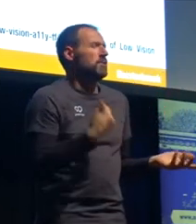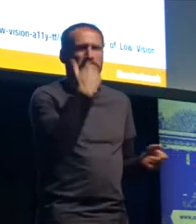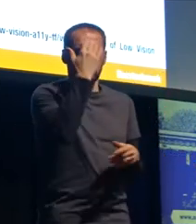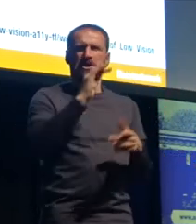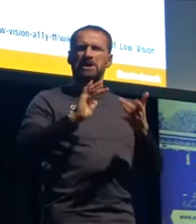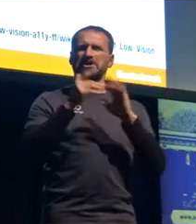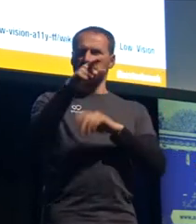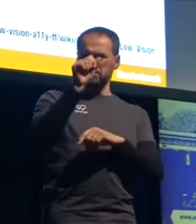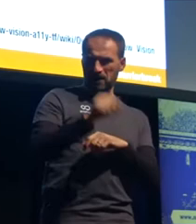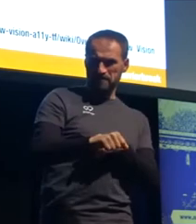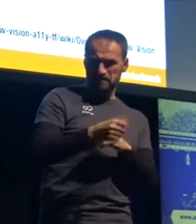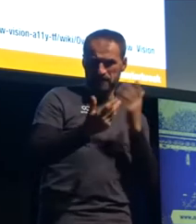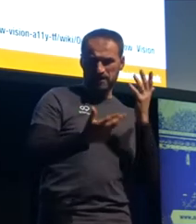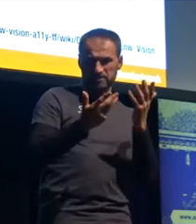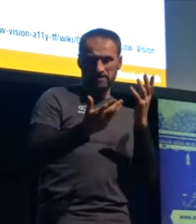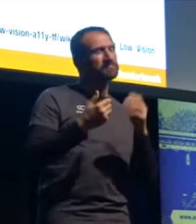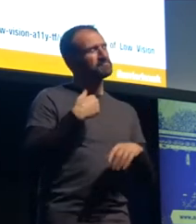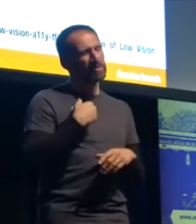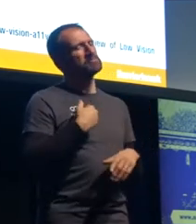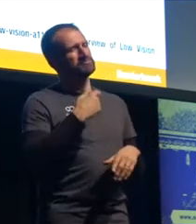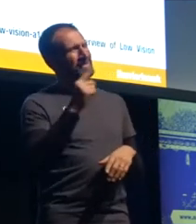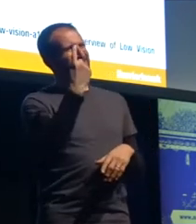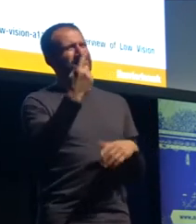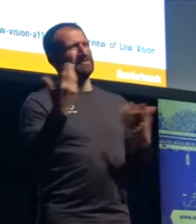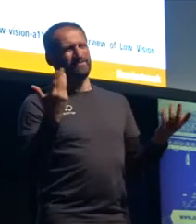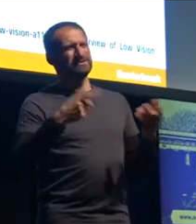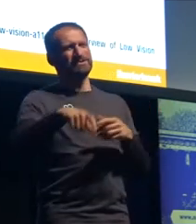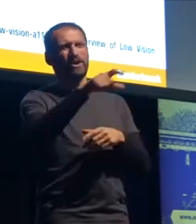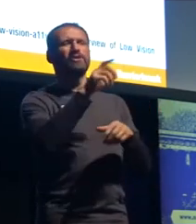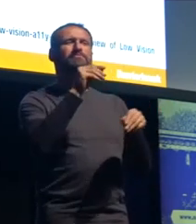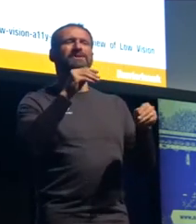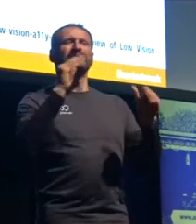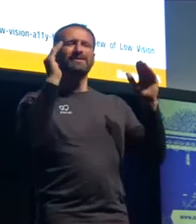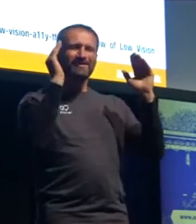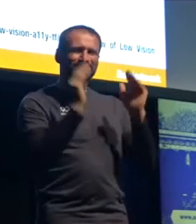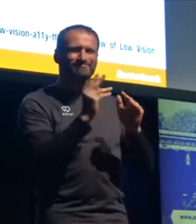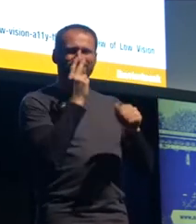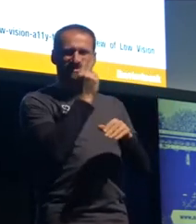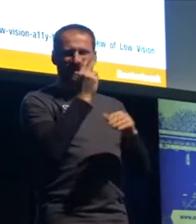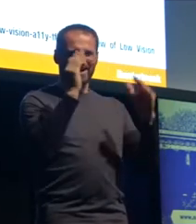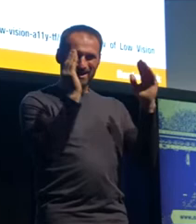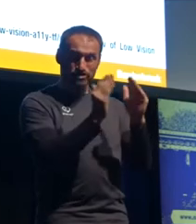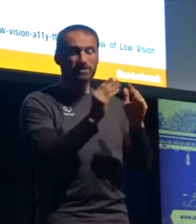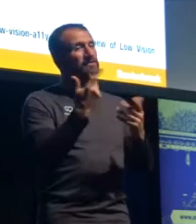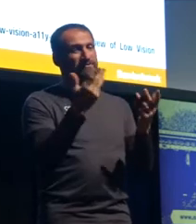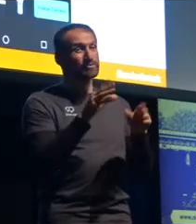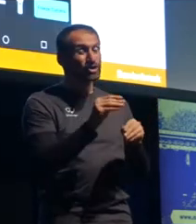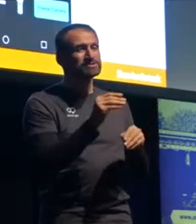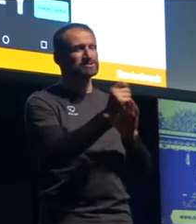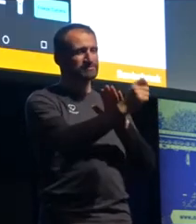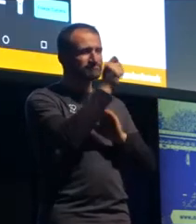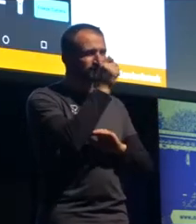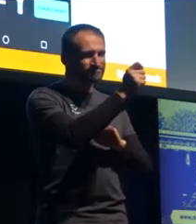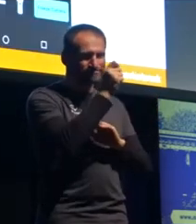see. Because the first thing and the most common thing that people with low vision use is a magnifier of some sort. Can you do that with the web?